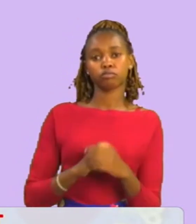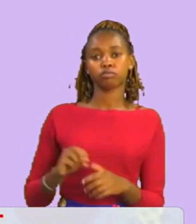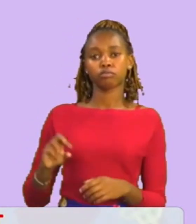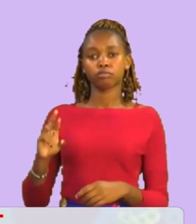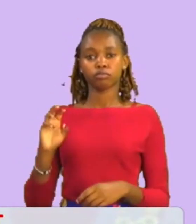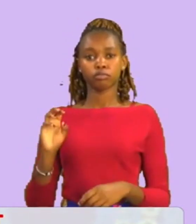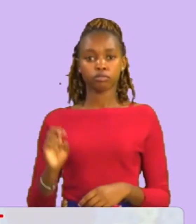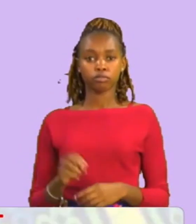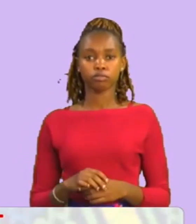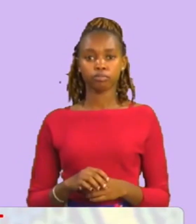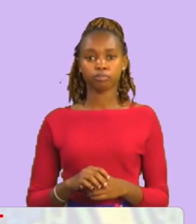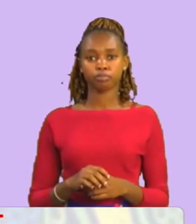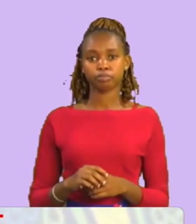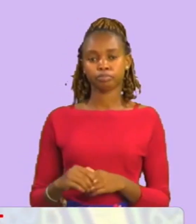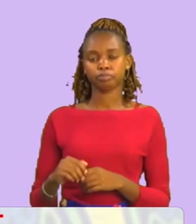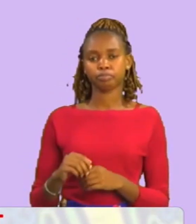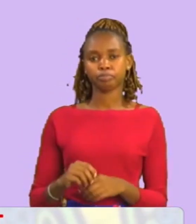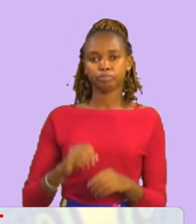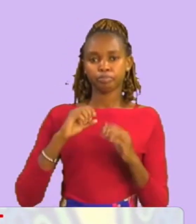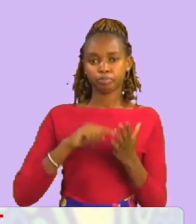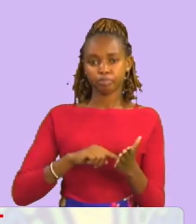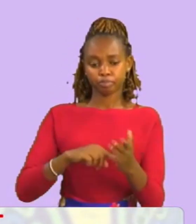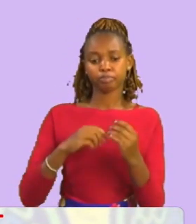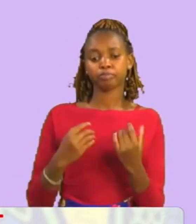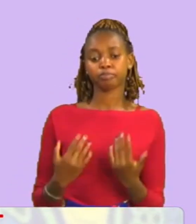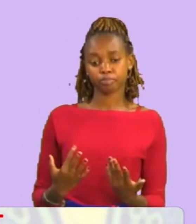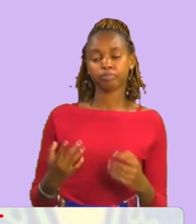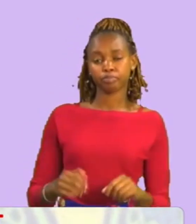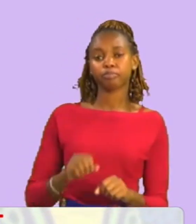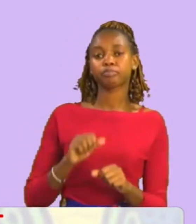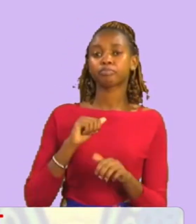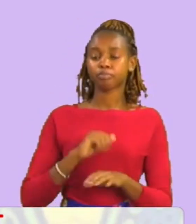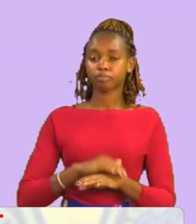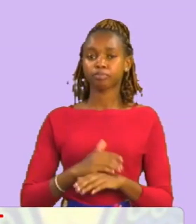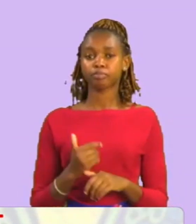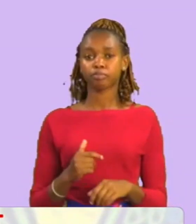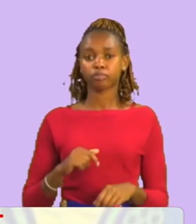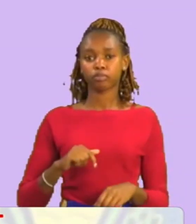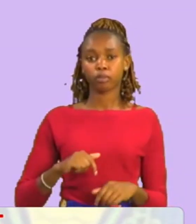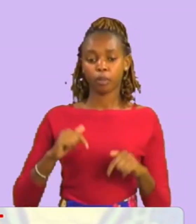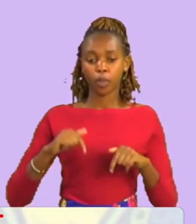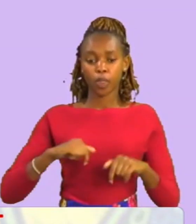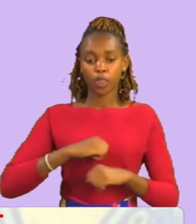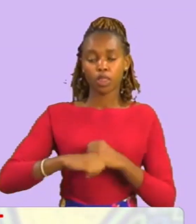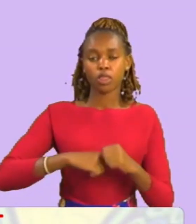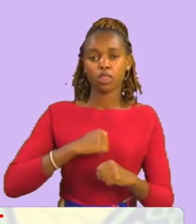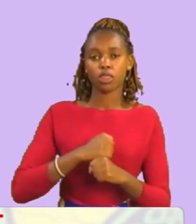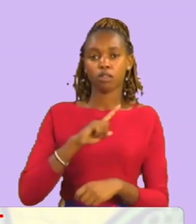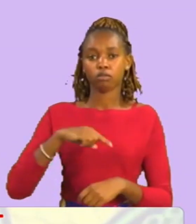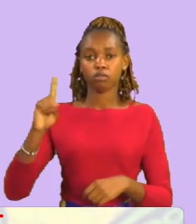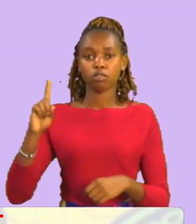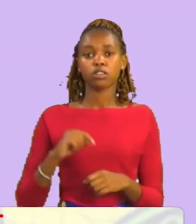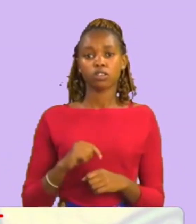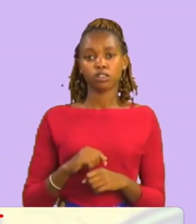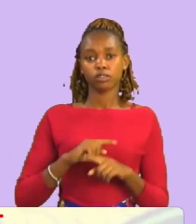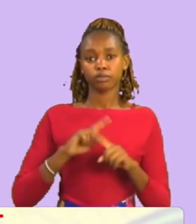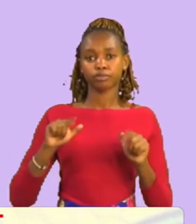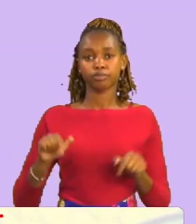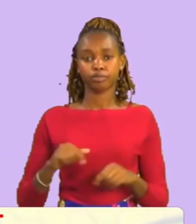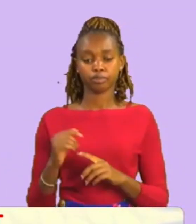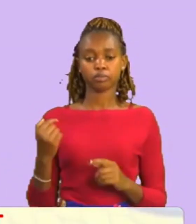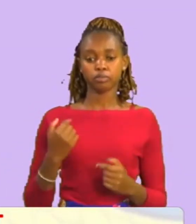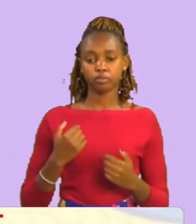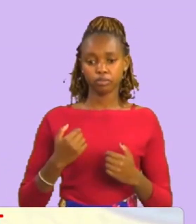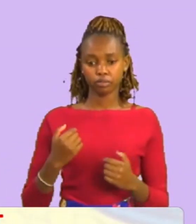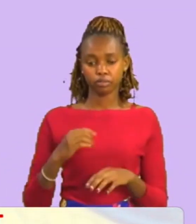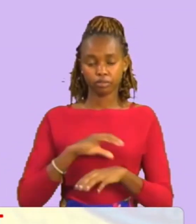through pale kutoka Kawangware, anasema naje show iko late. Na yeye amesema yeye hii mwaka ametick the right boxes as far as getting his goals is concerned.